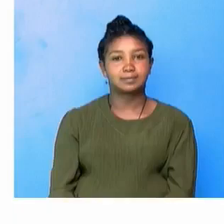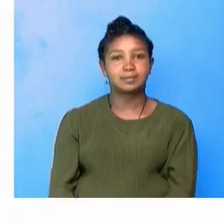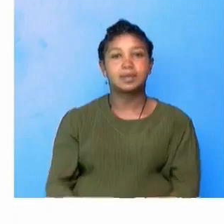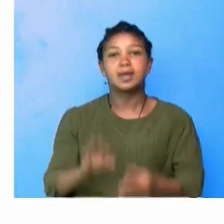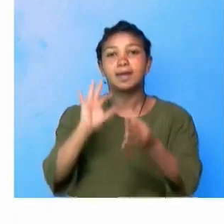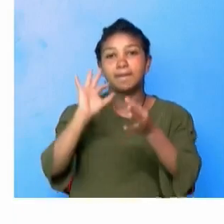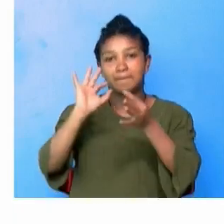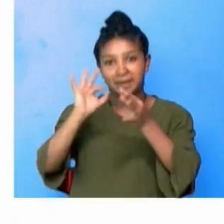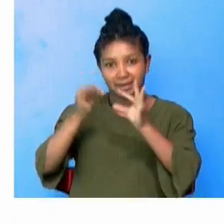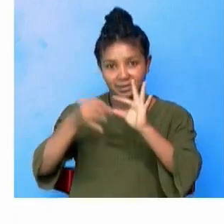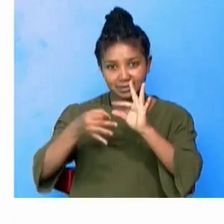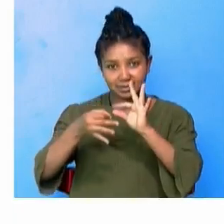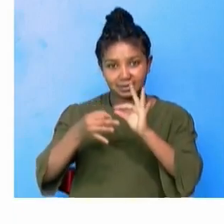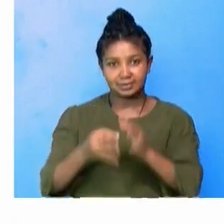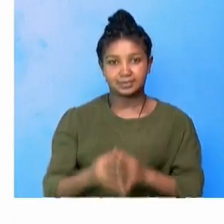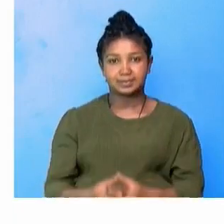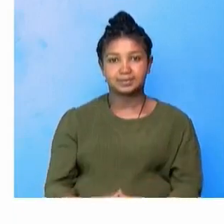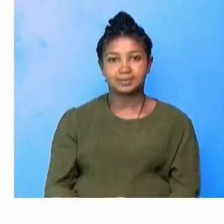meanings.